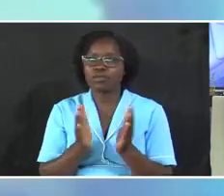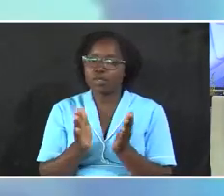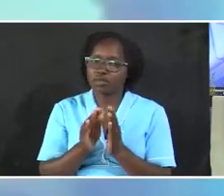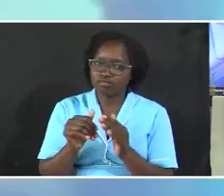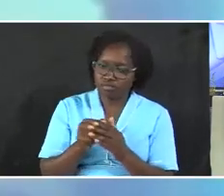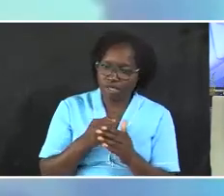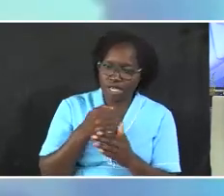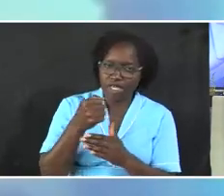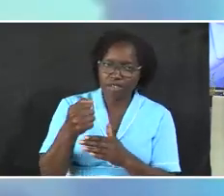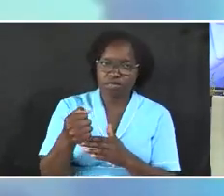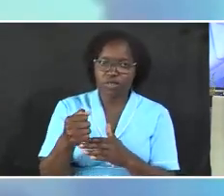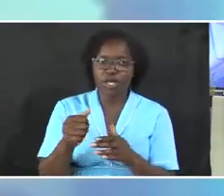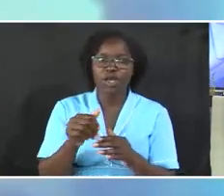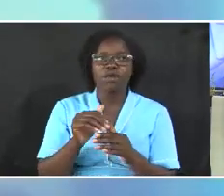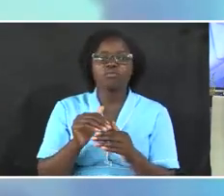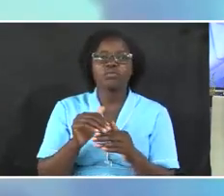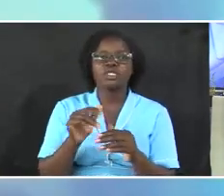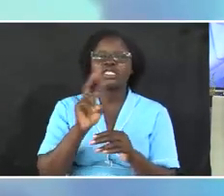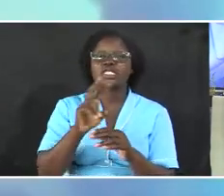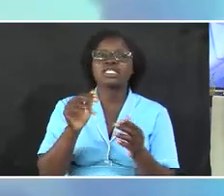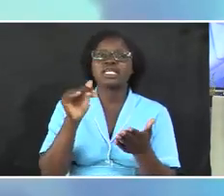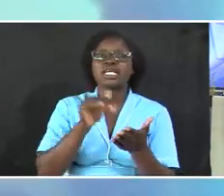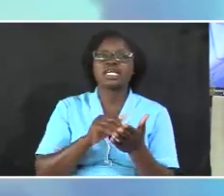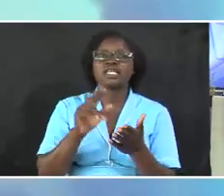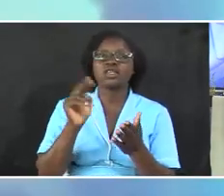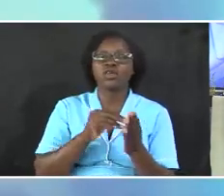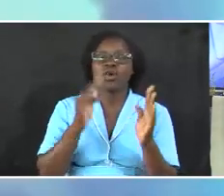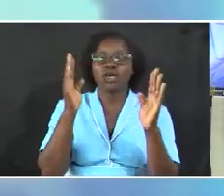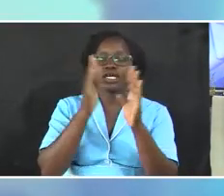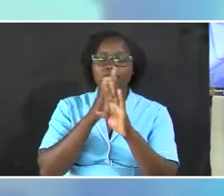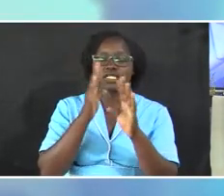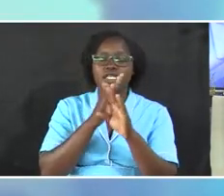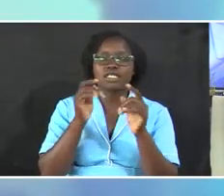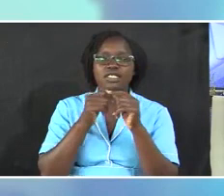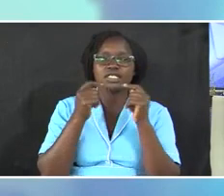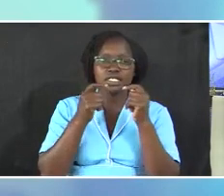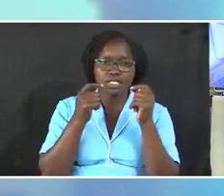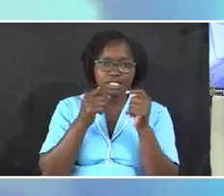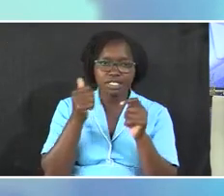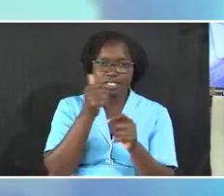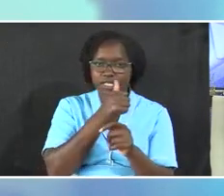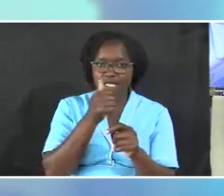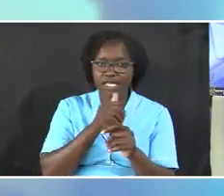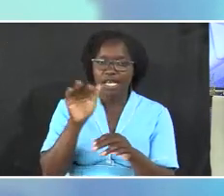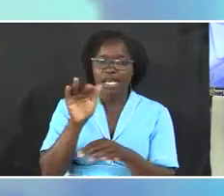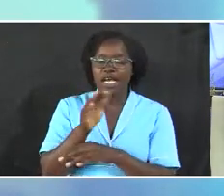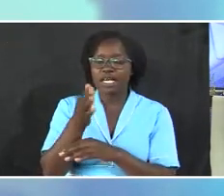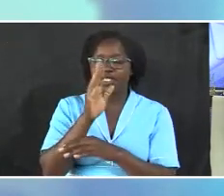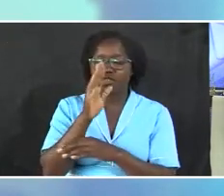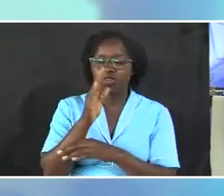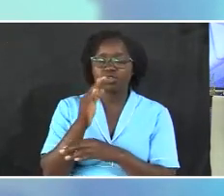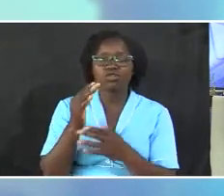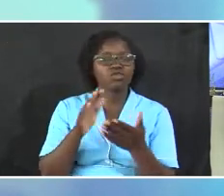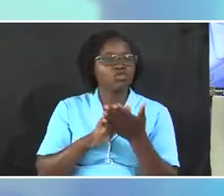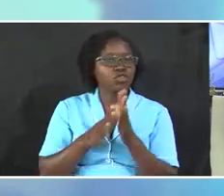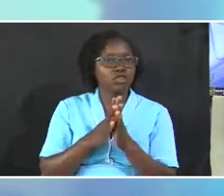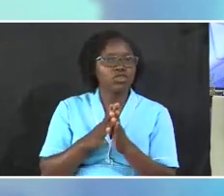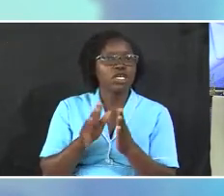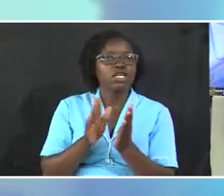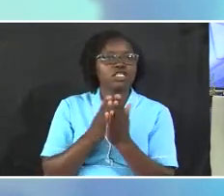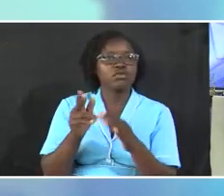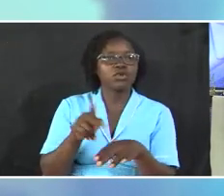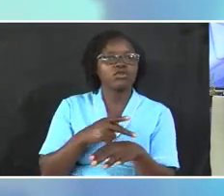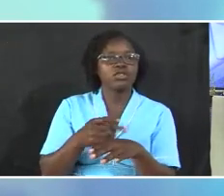uncovered. If you have a secret sin, ask God for the grace to stop it. In the book of Psalms